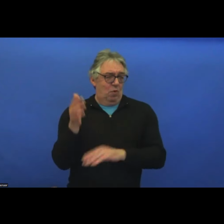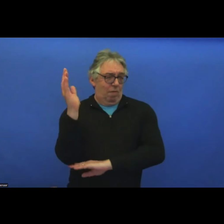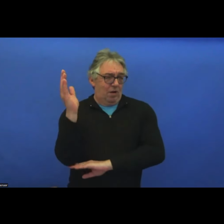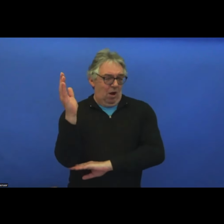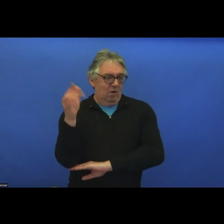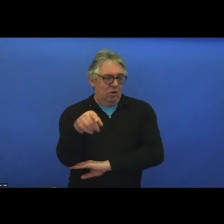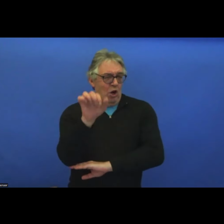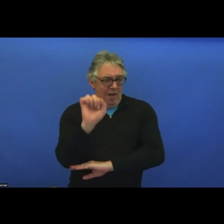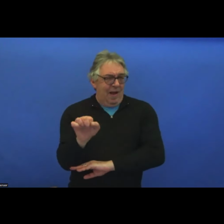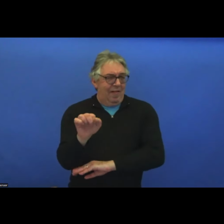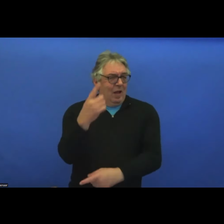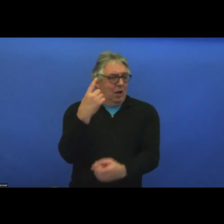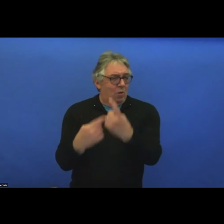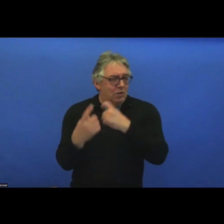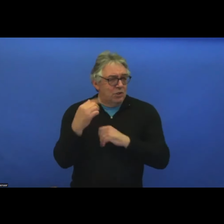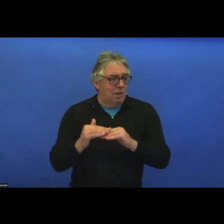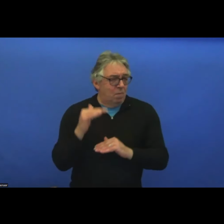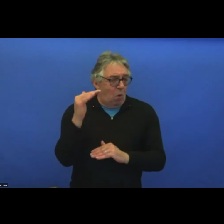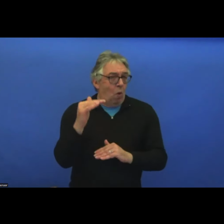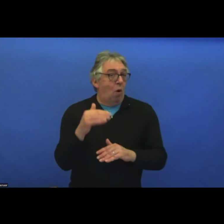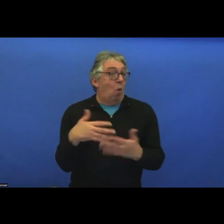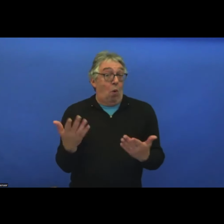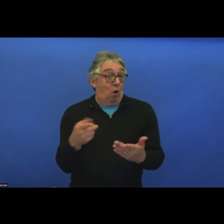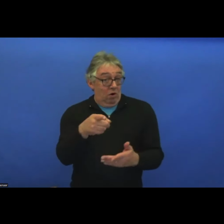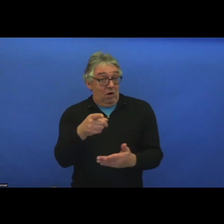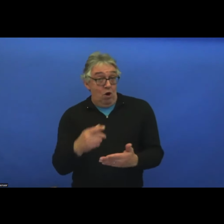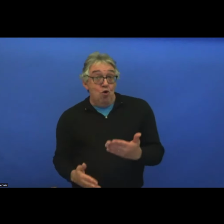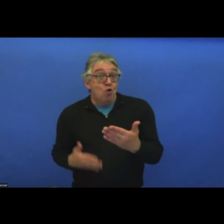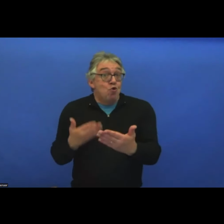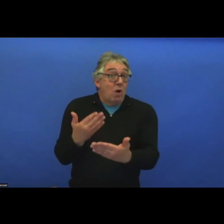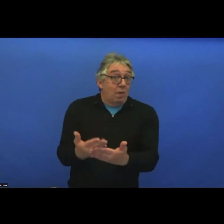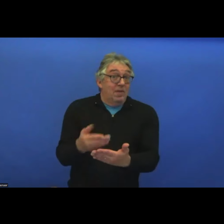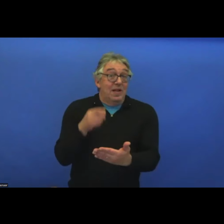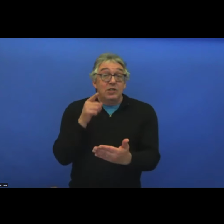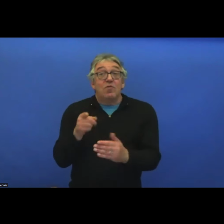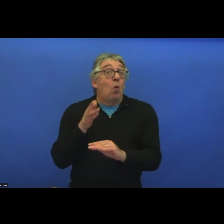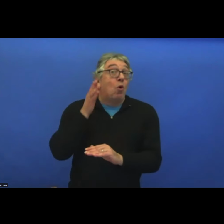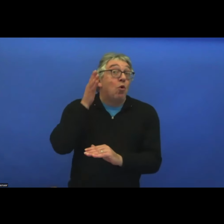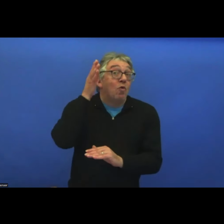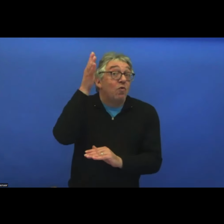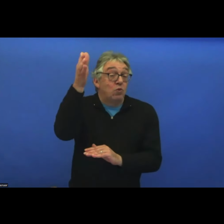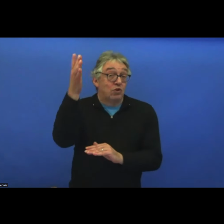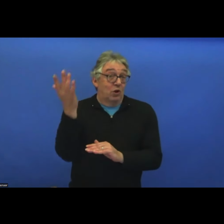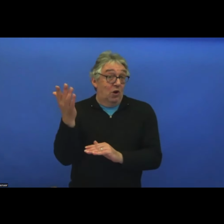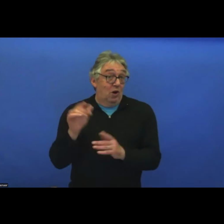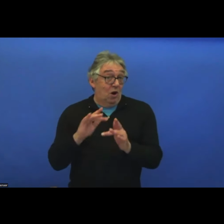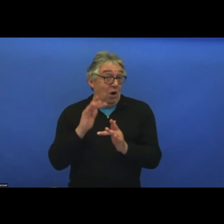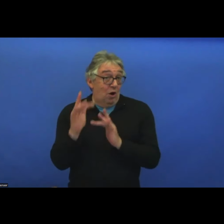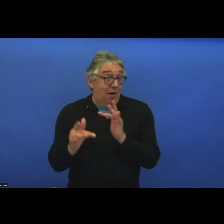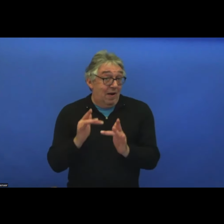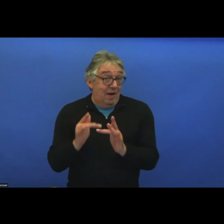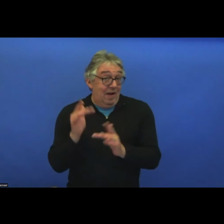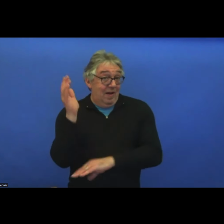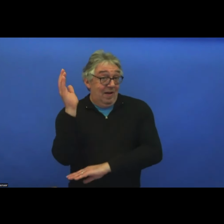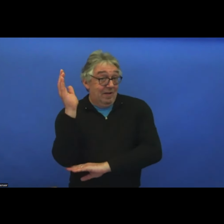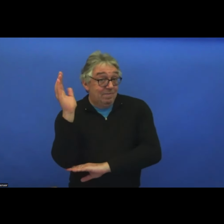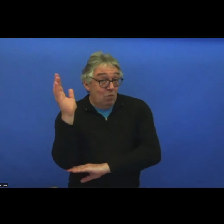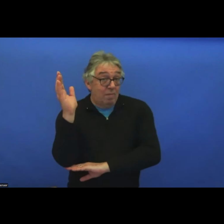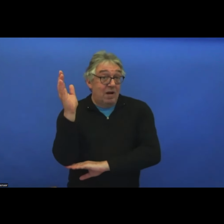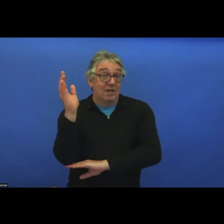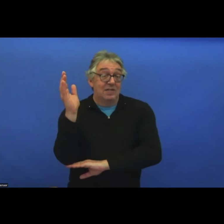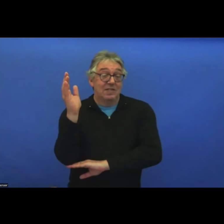and as well recommendations for upcoming consultations and work with UNHCR. So sorry